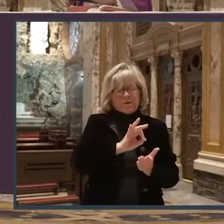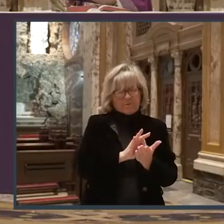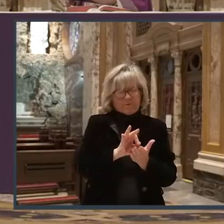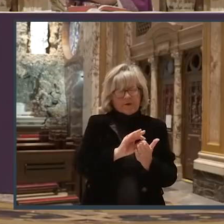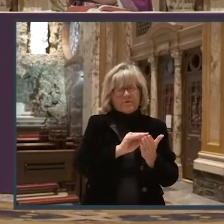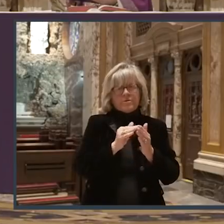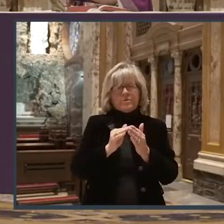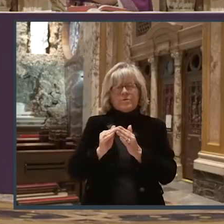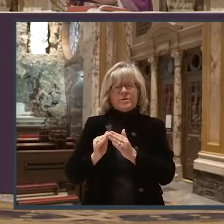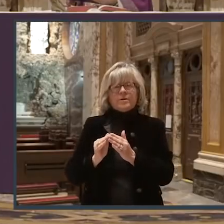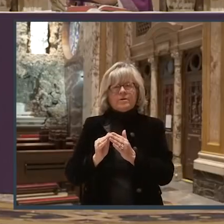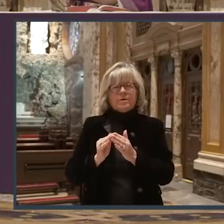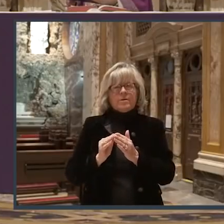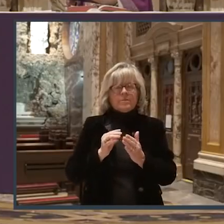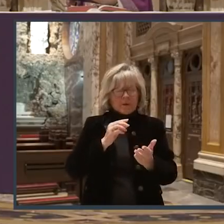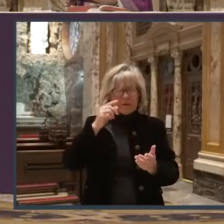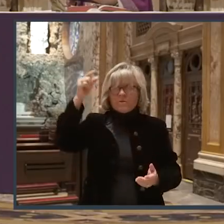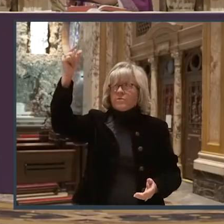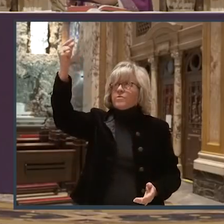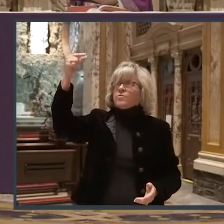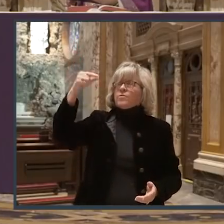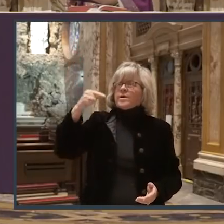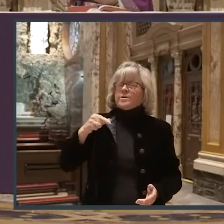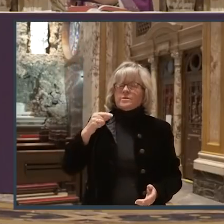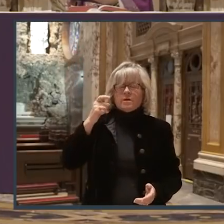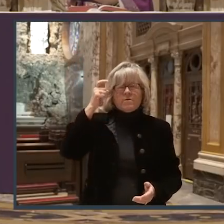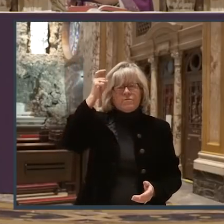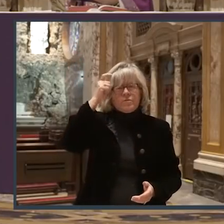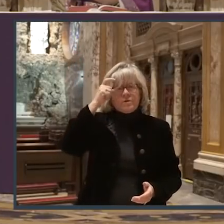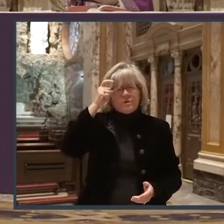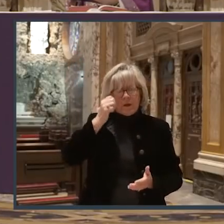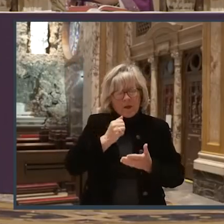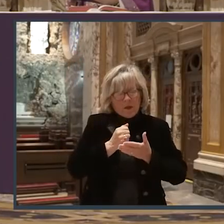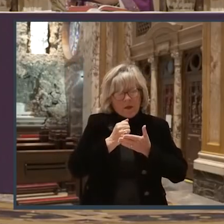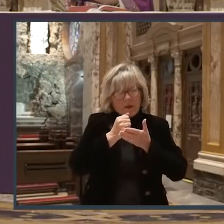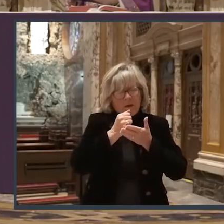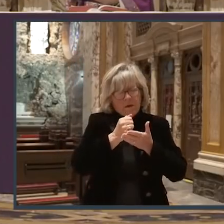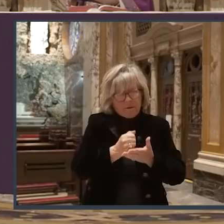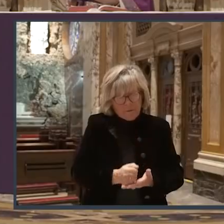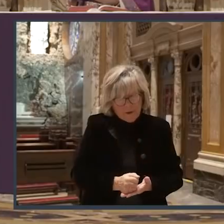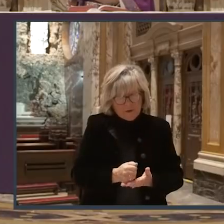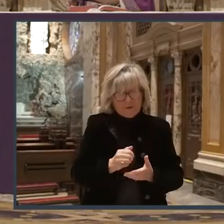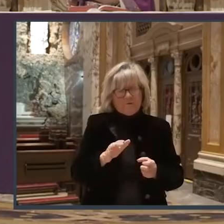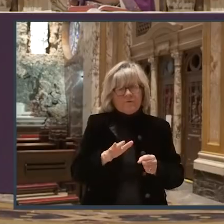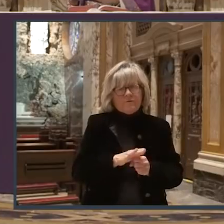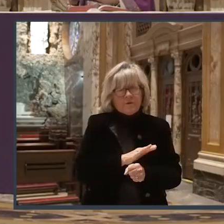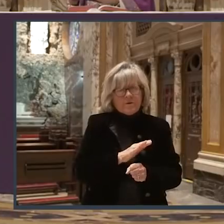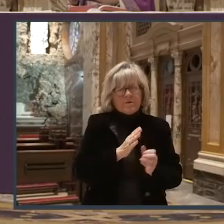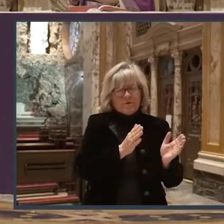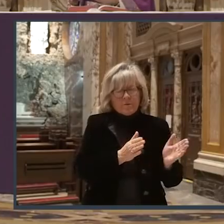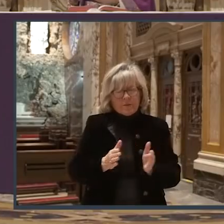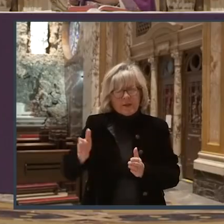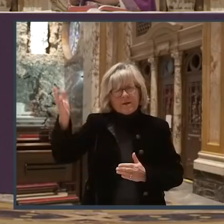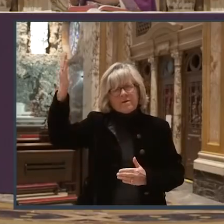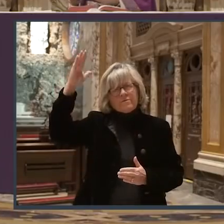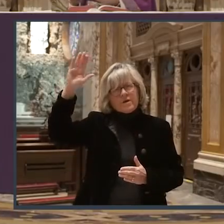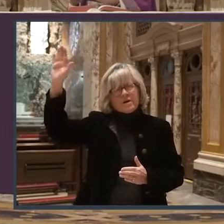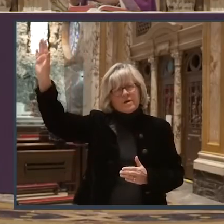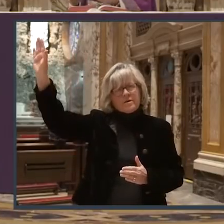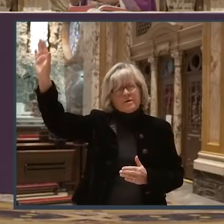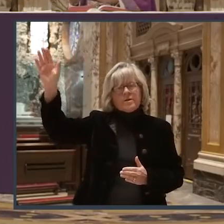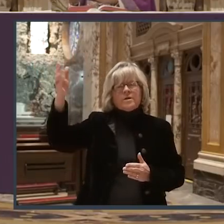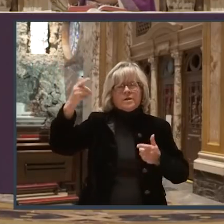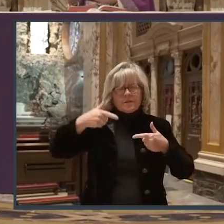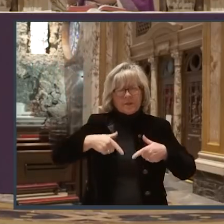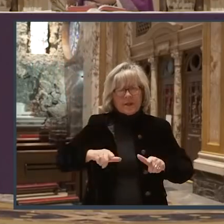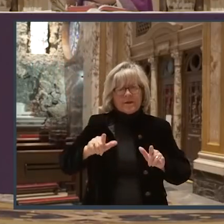community, may the grace of discernment help us fulfill God's plan for each of us. Let us pray to the